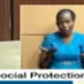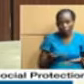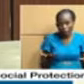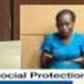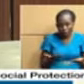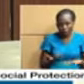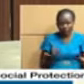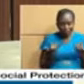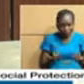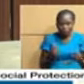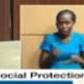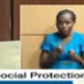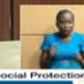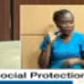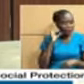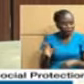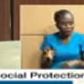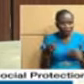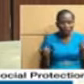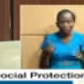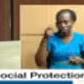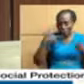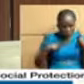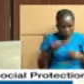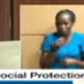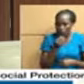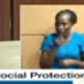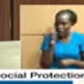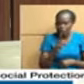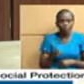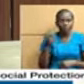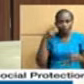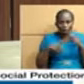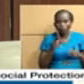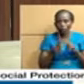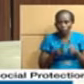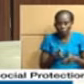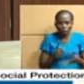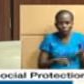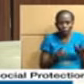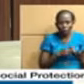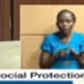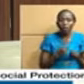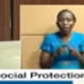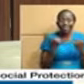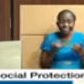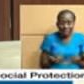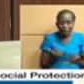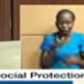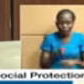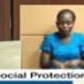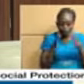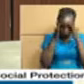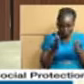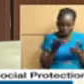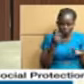wouldn't even hear cries of food, we wouldn't even hear cries of people losing income, but everyone now would be looking at what